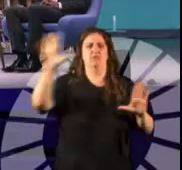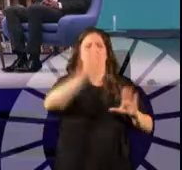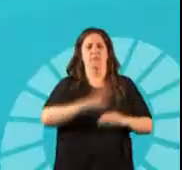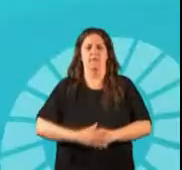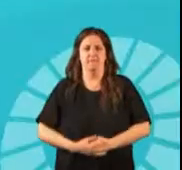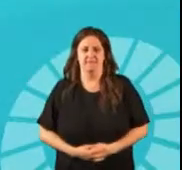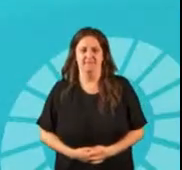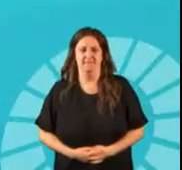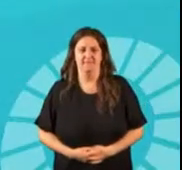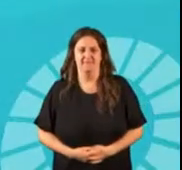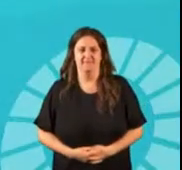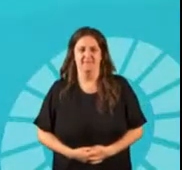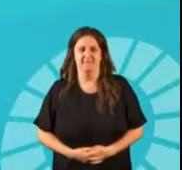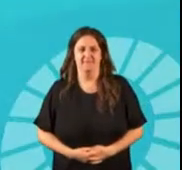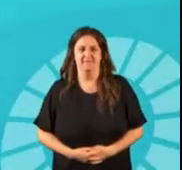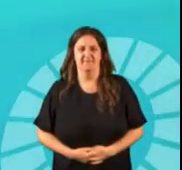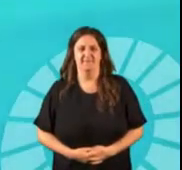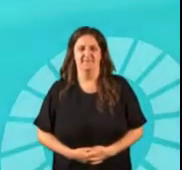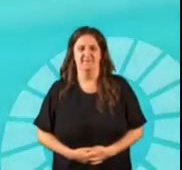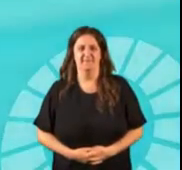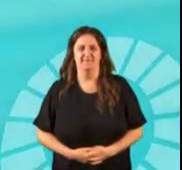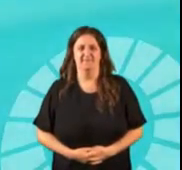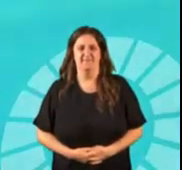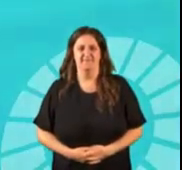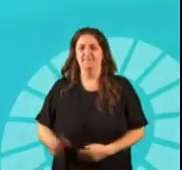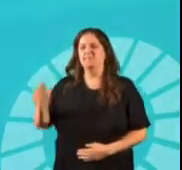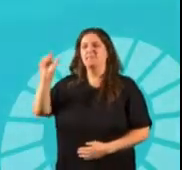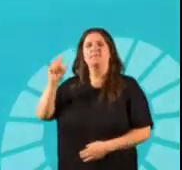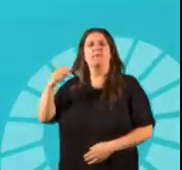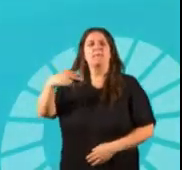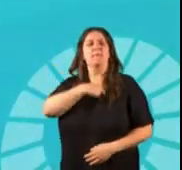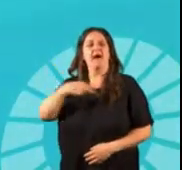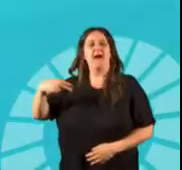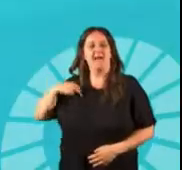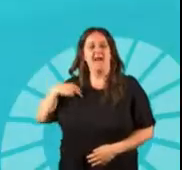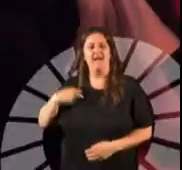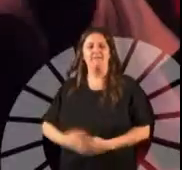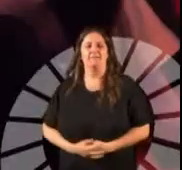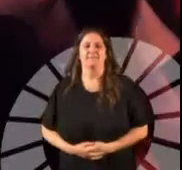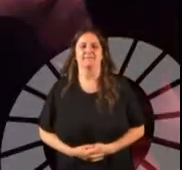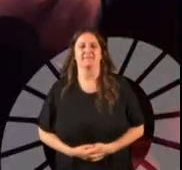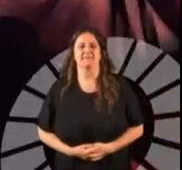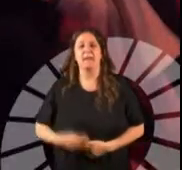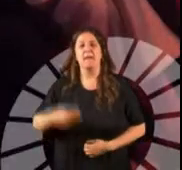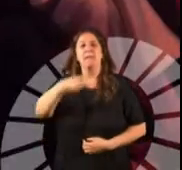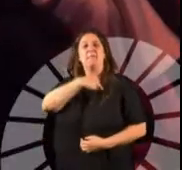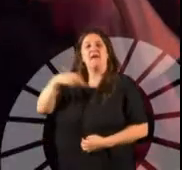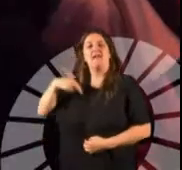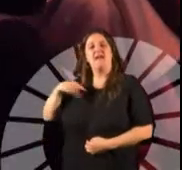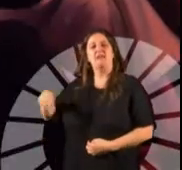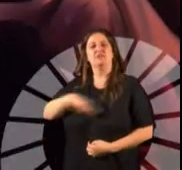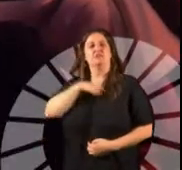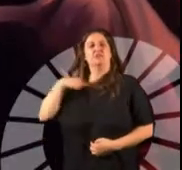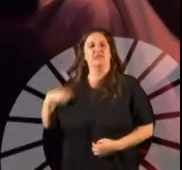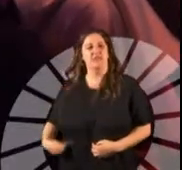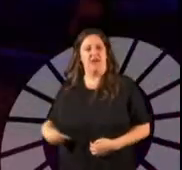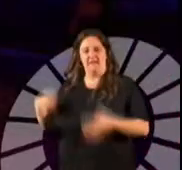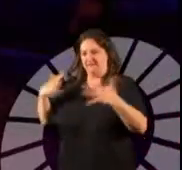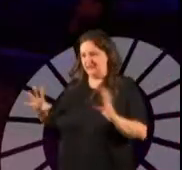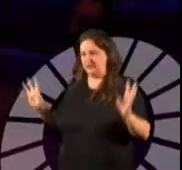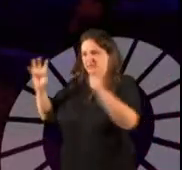in terms of the World's Women Conference of 1999, and there will be a before and after for the